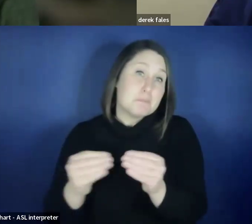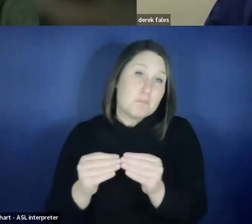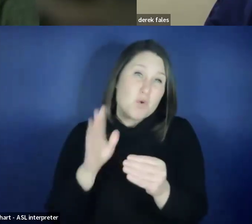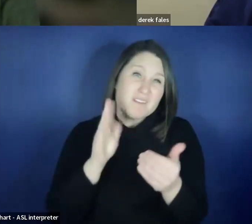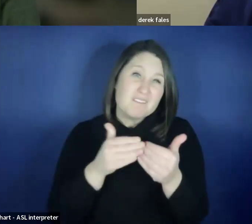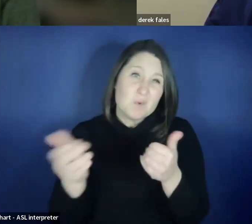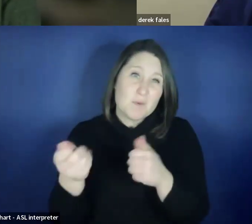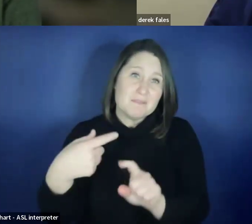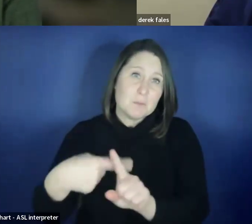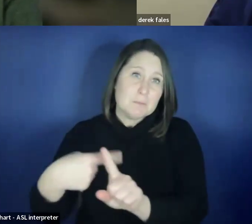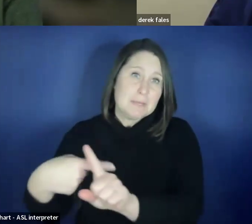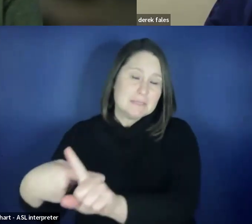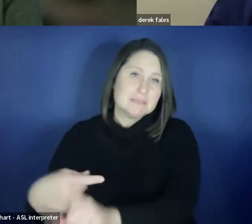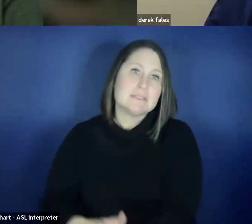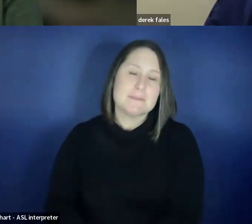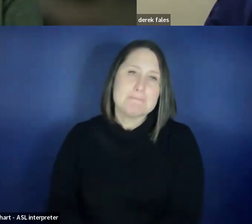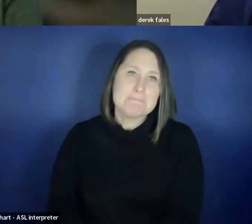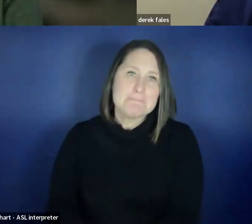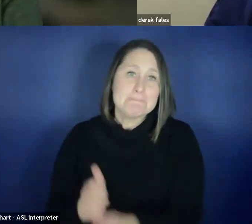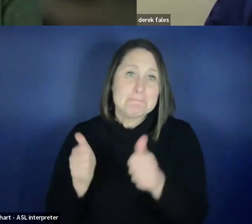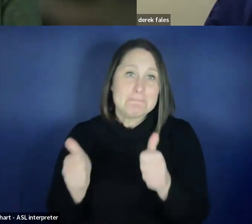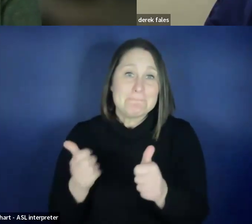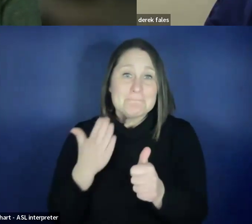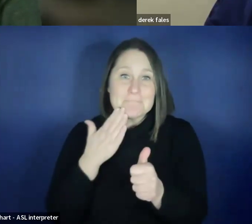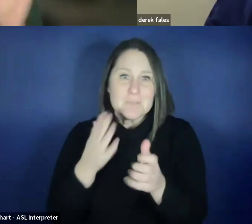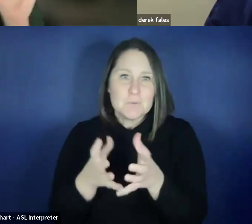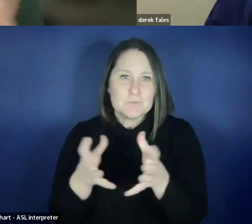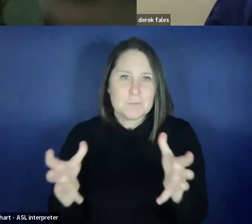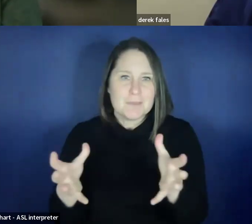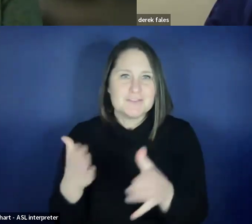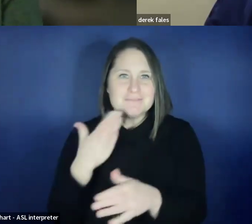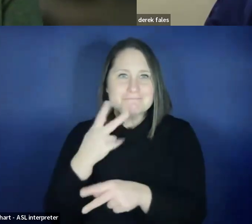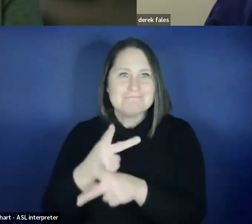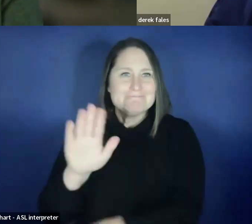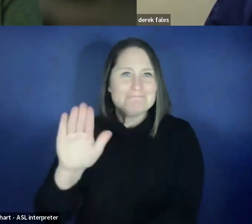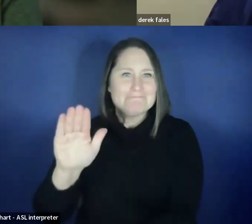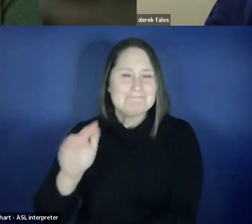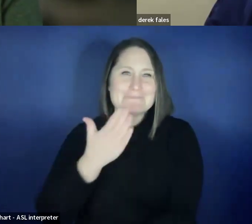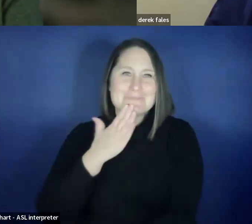course of the next few months. All right. Thanks, everyone. Take care.